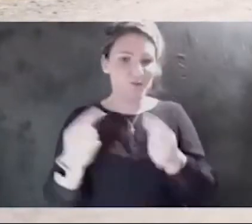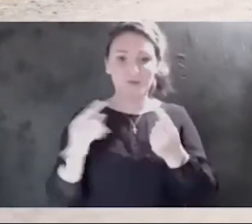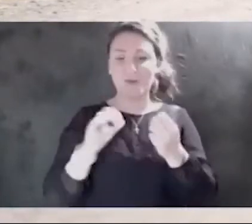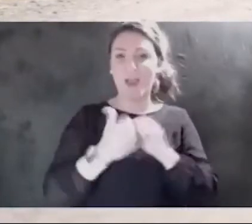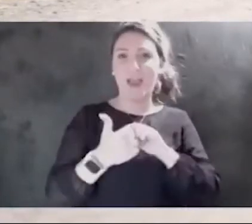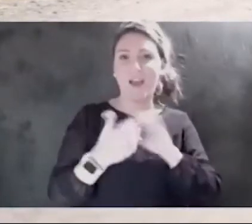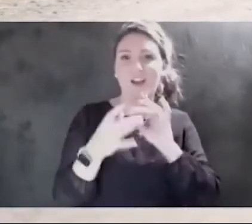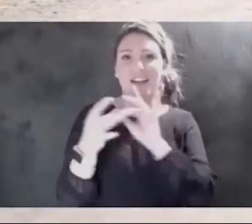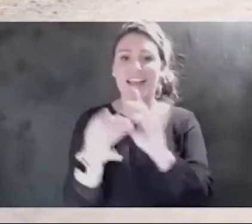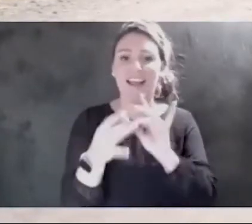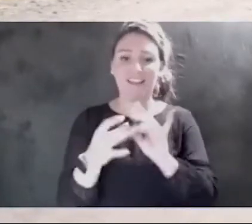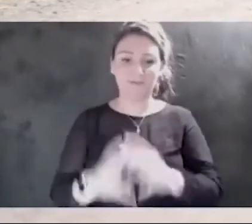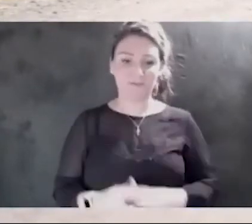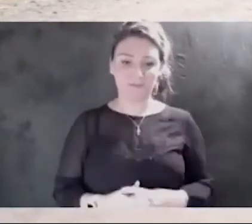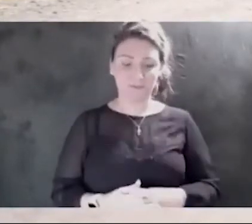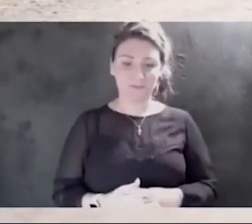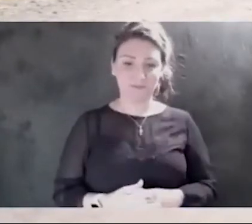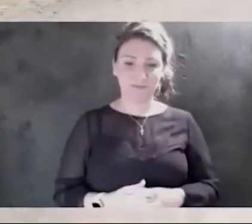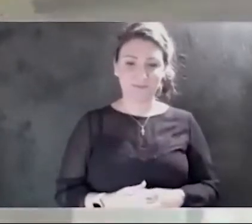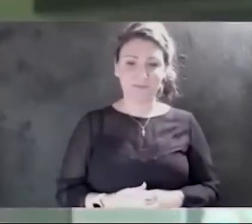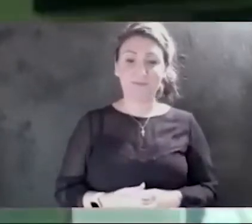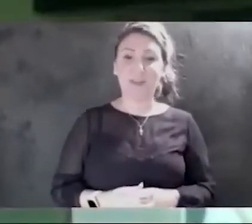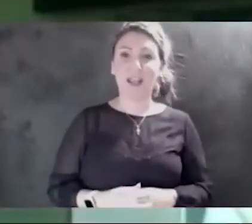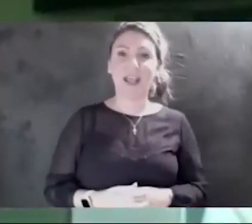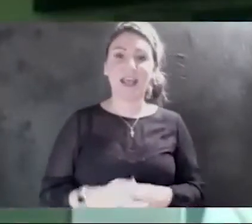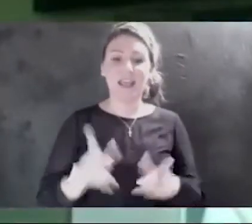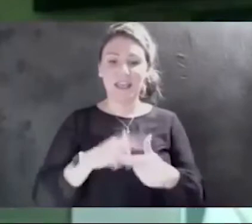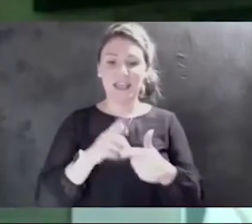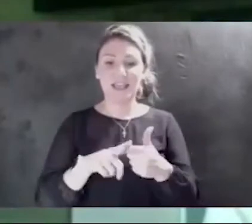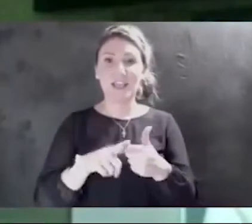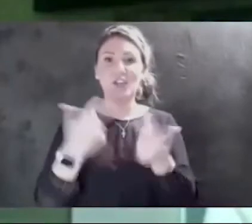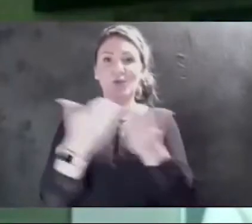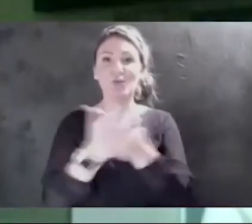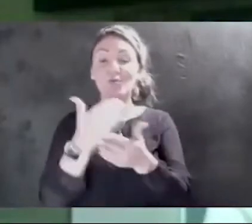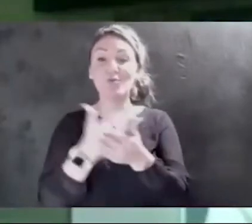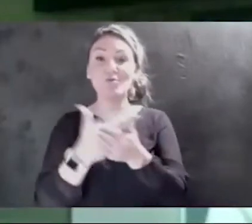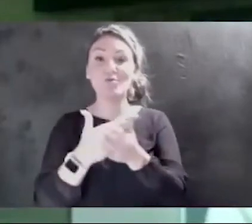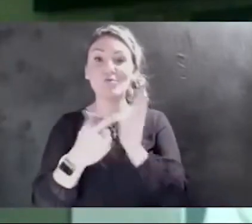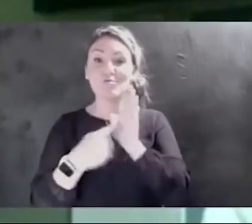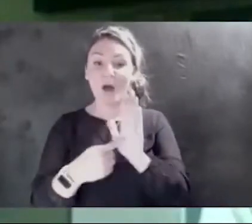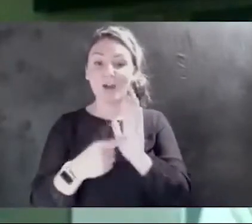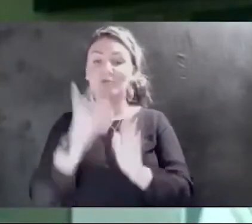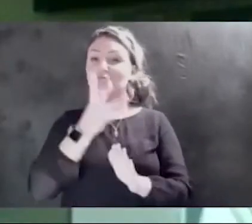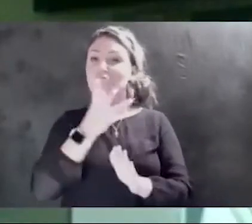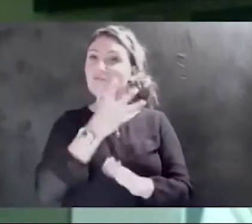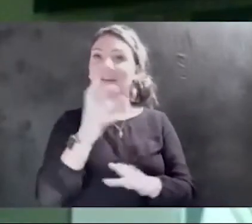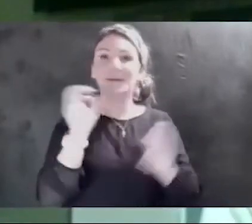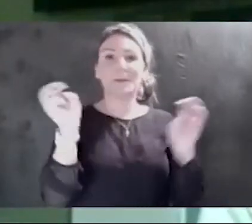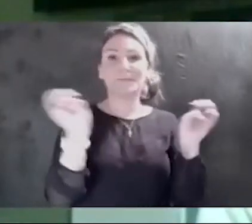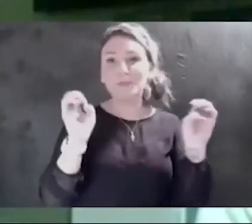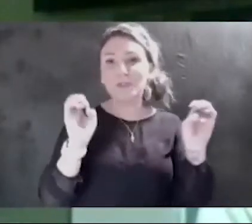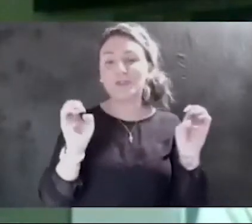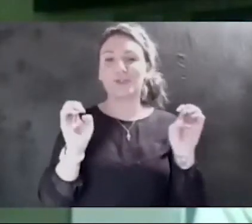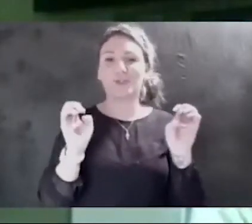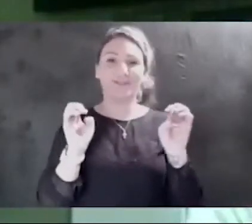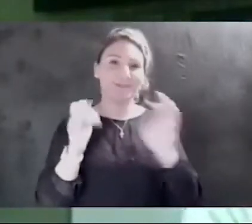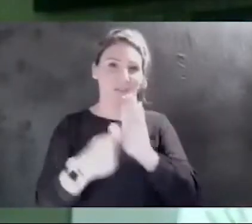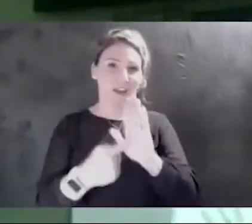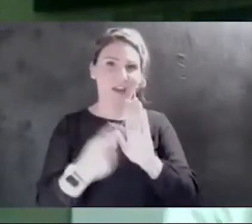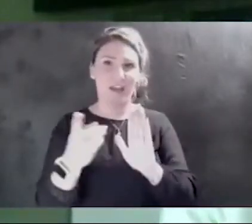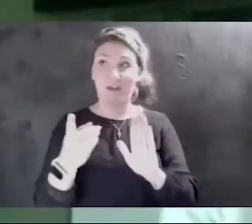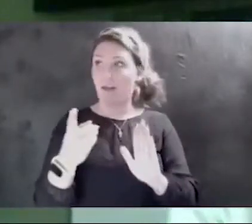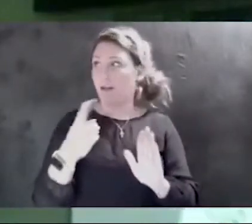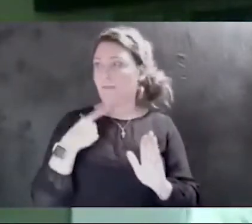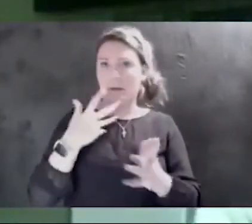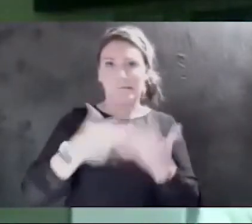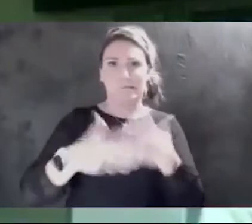were. And then we have some new models like the rural emergency hospital model. I've been around at this for more years than I'd like to count,